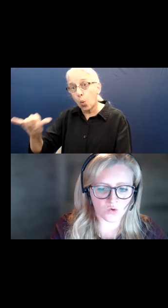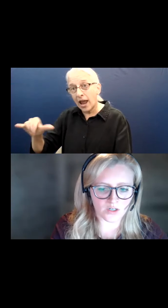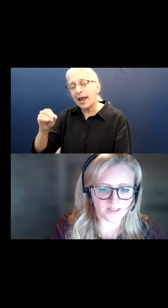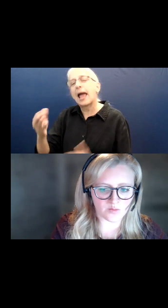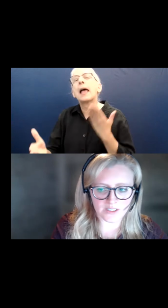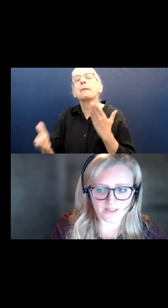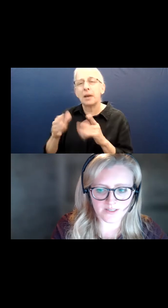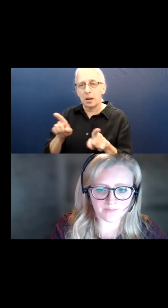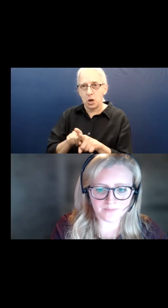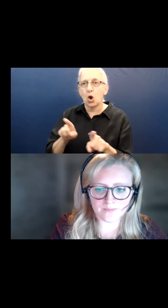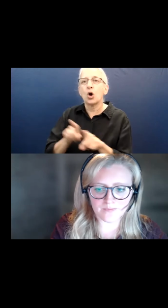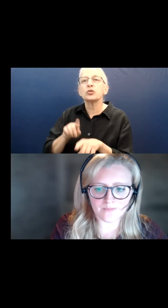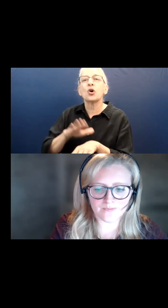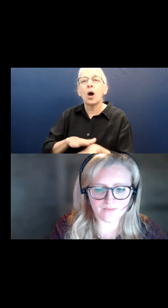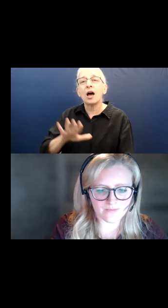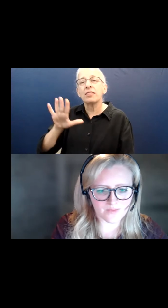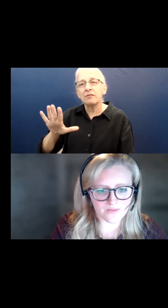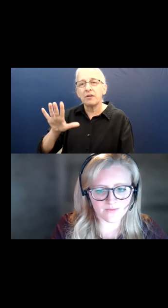this detour is in place.